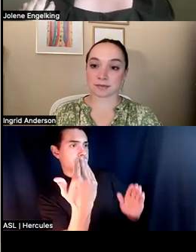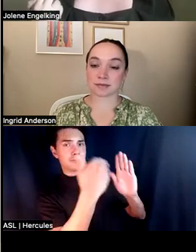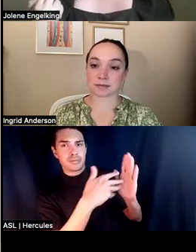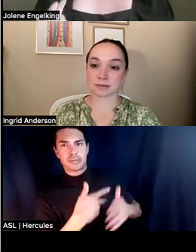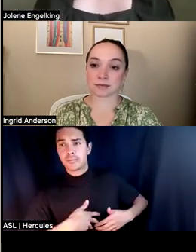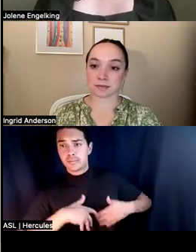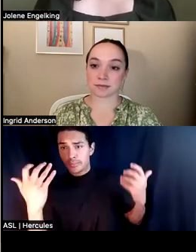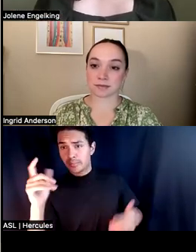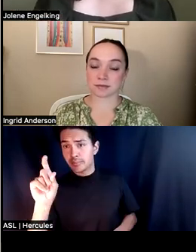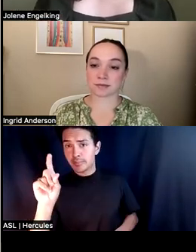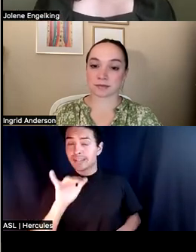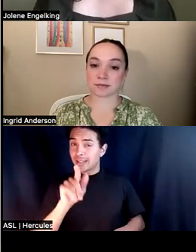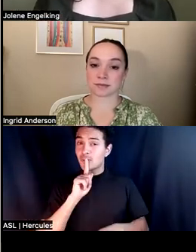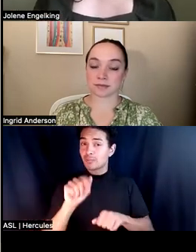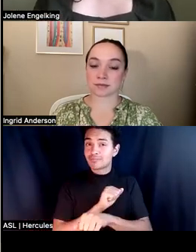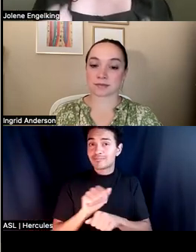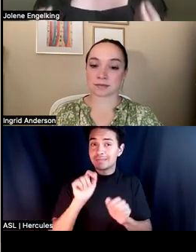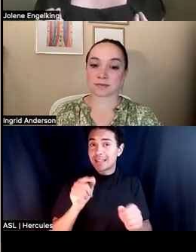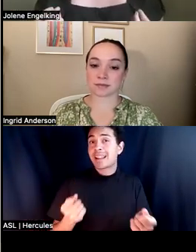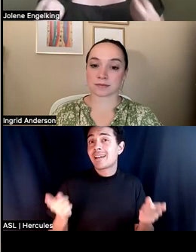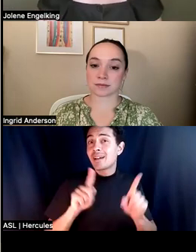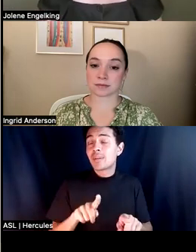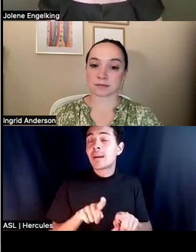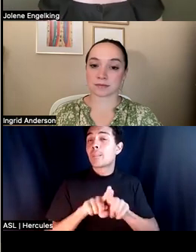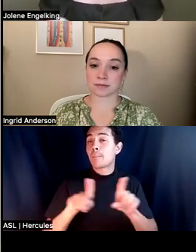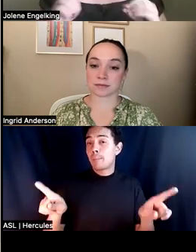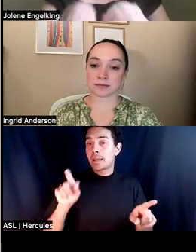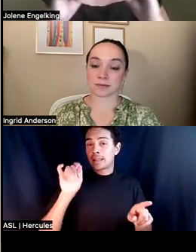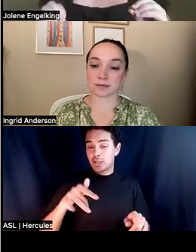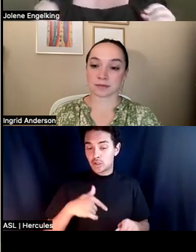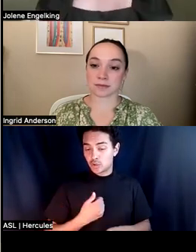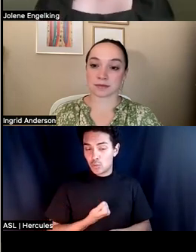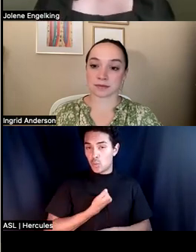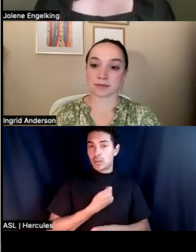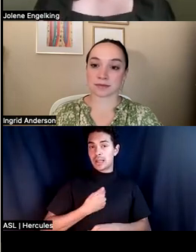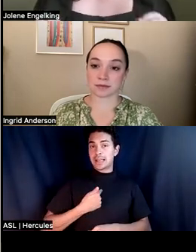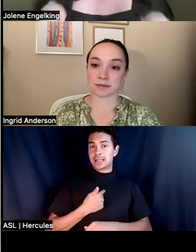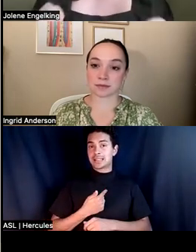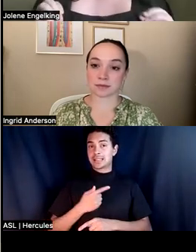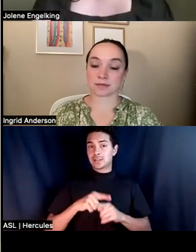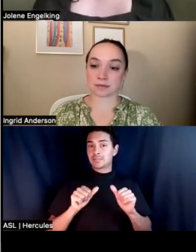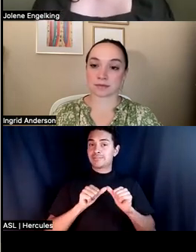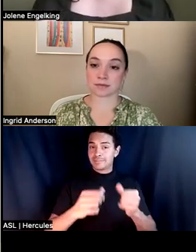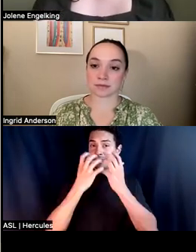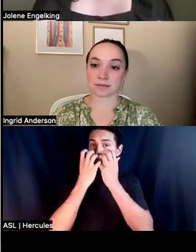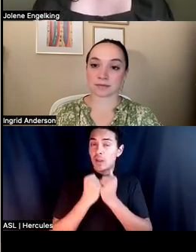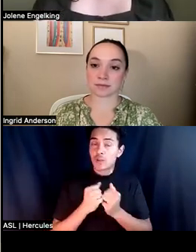right? This is the reality that can come with things sometimes. But should that hold us back from trying to live out these values the best that we